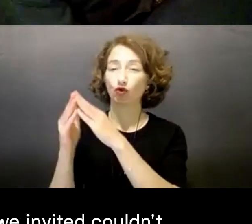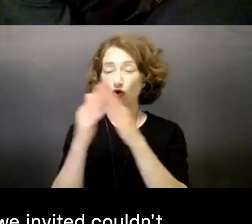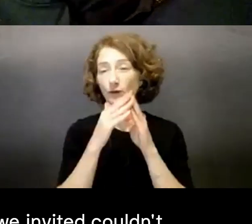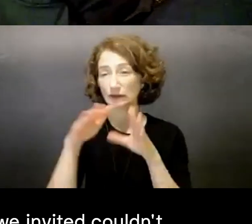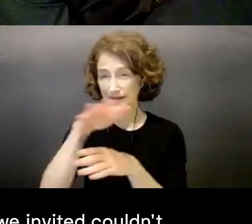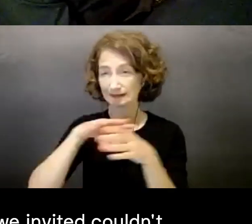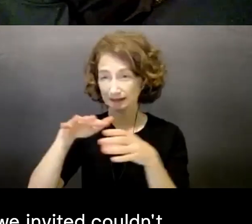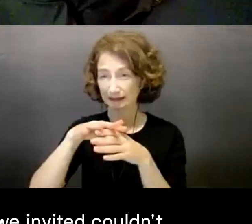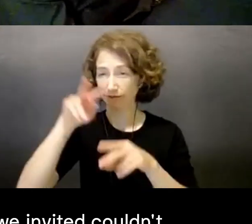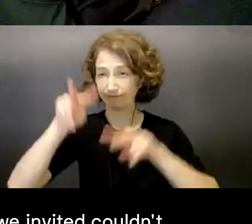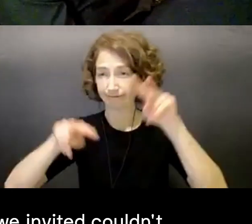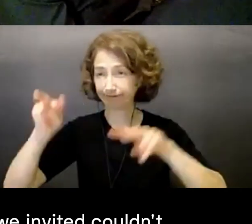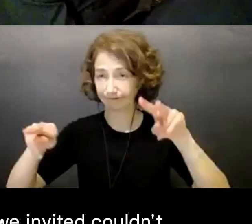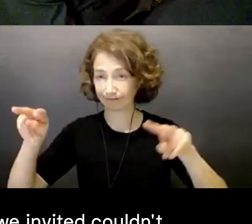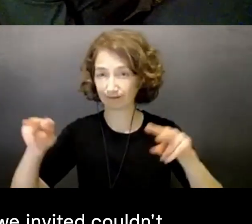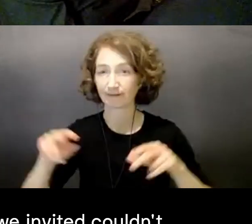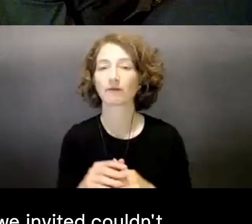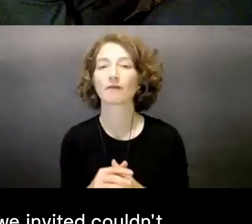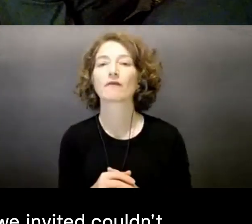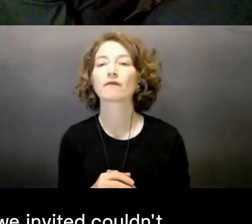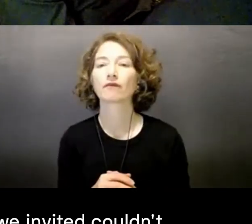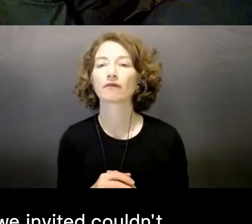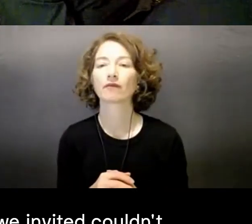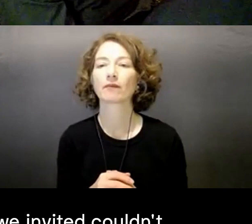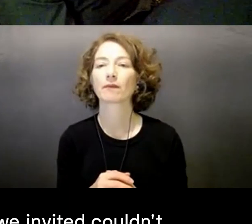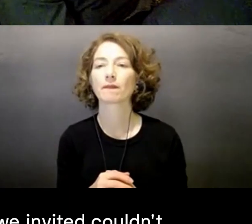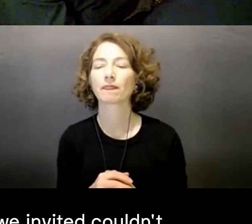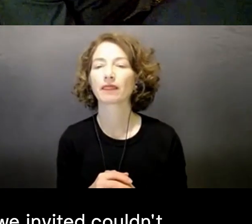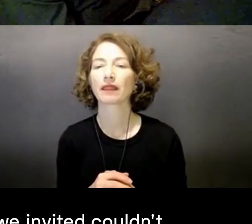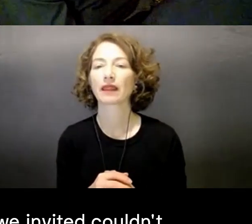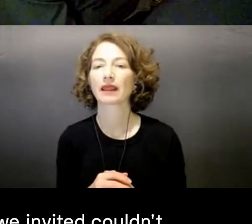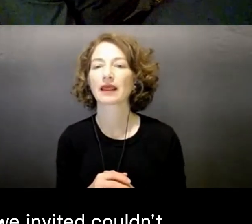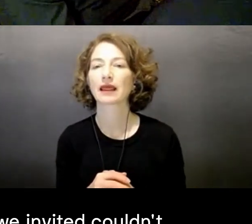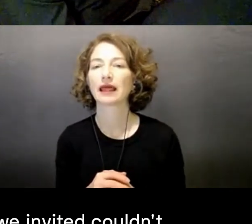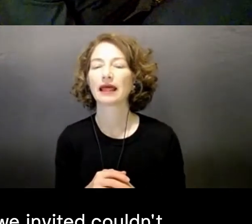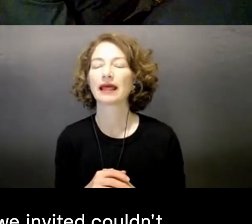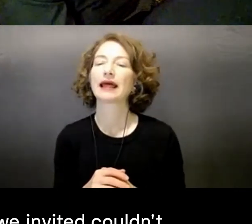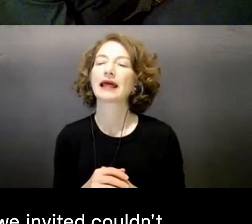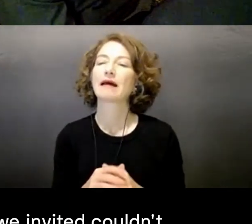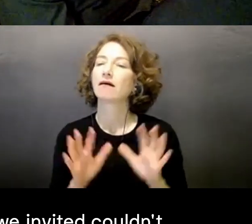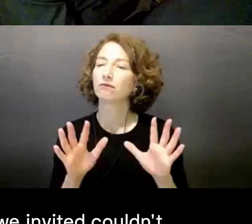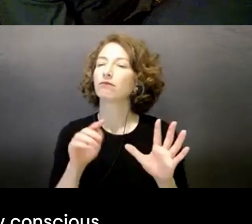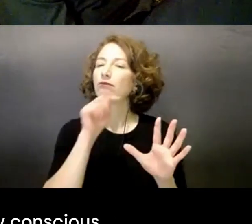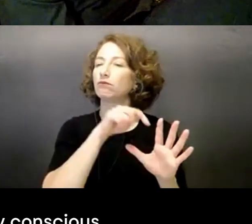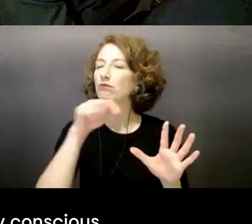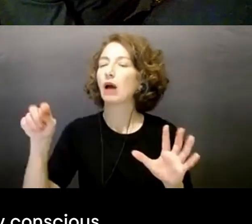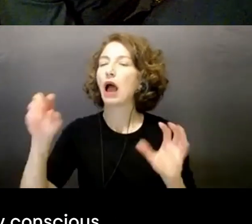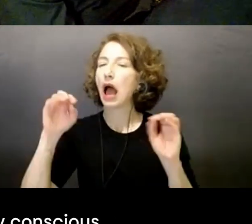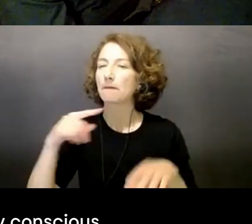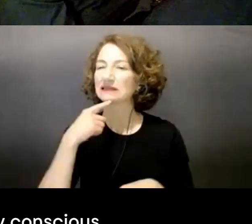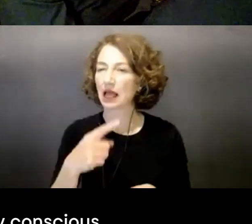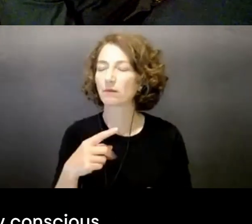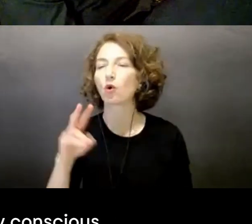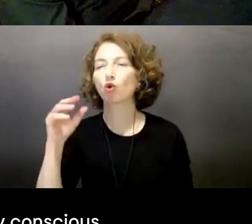when the people that we'd invited couldn't do it due to various reasons, Noa and I were